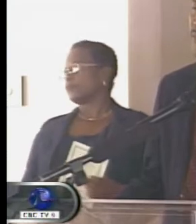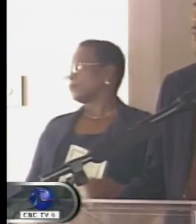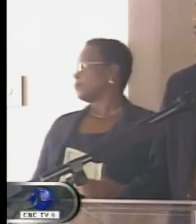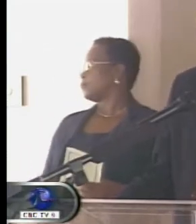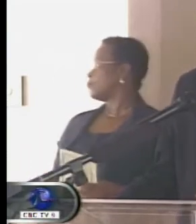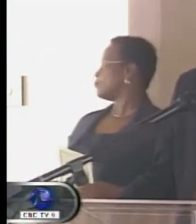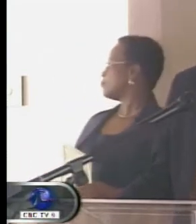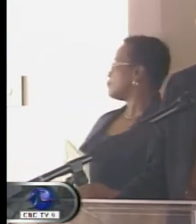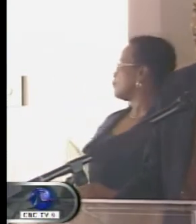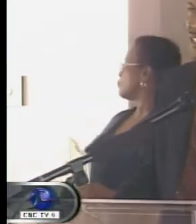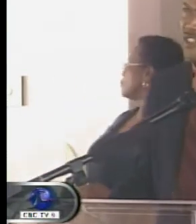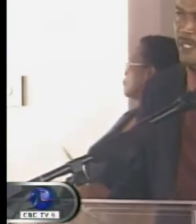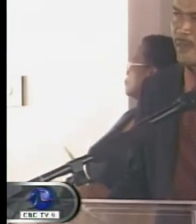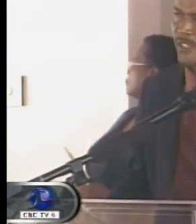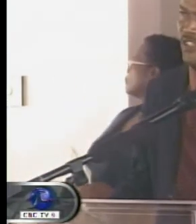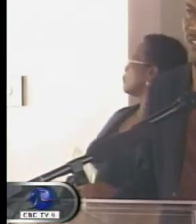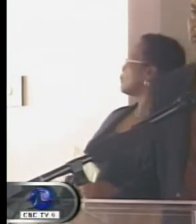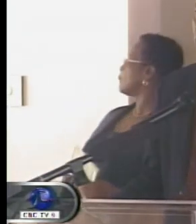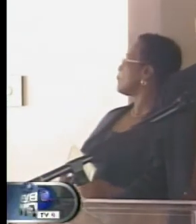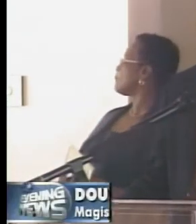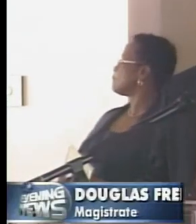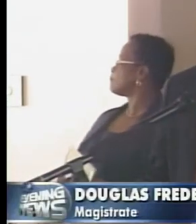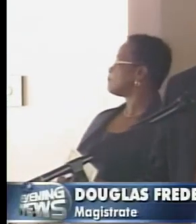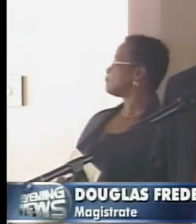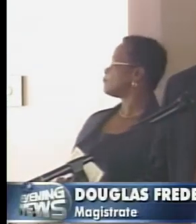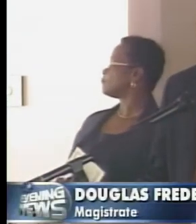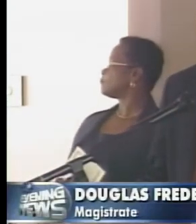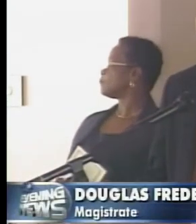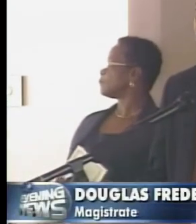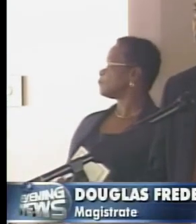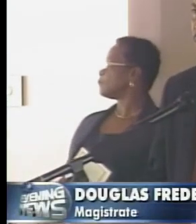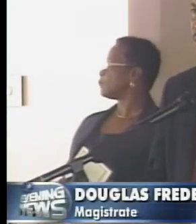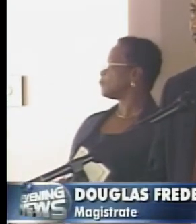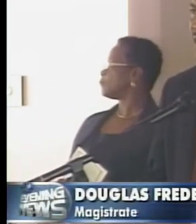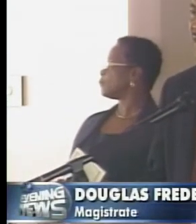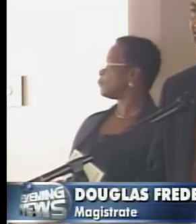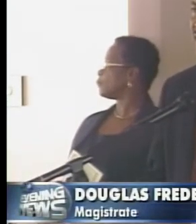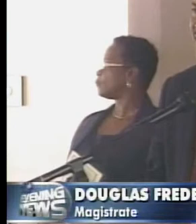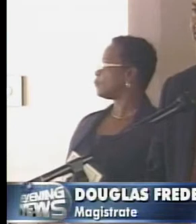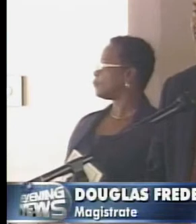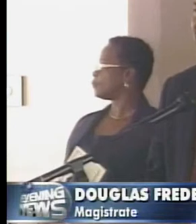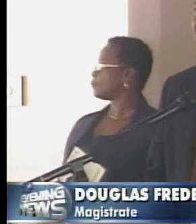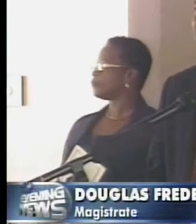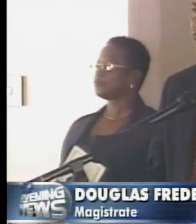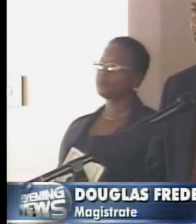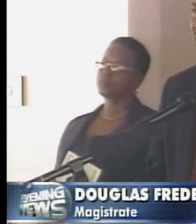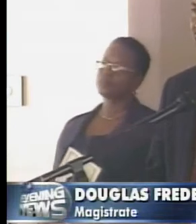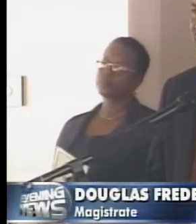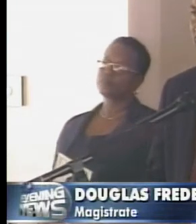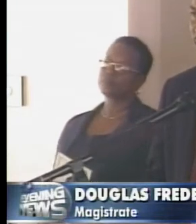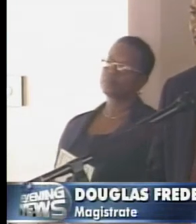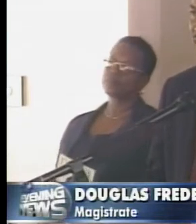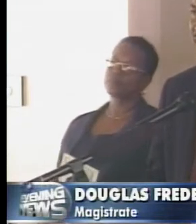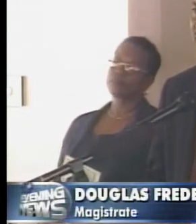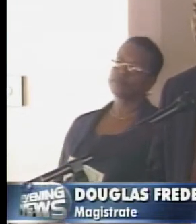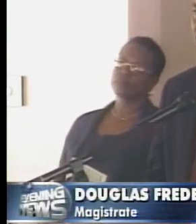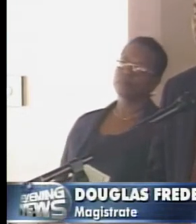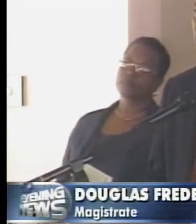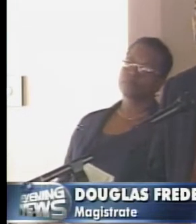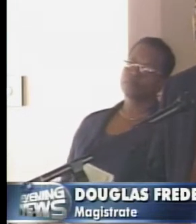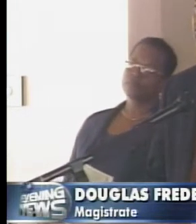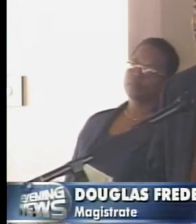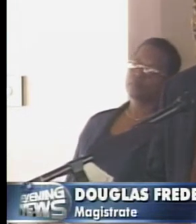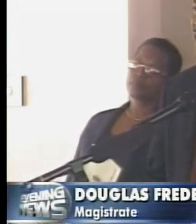bar against the abolition of the preliminary inquiries, for the simple reason that attorneys, obviously, it's a trade, it's a